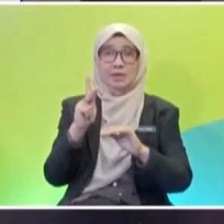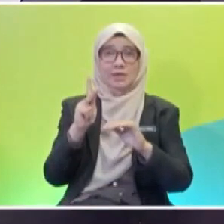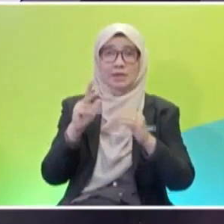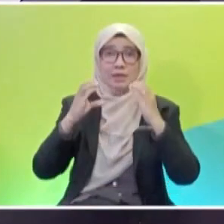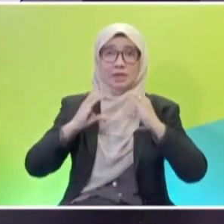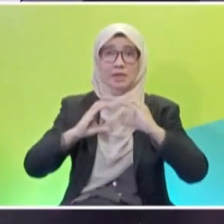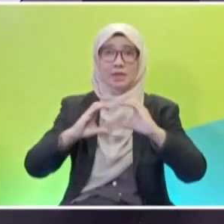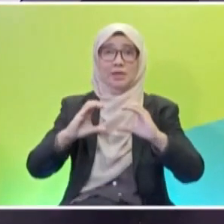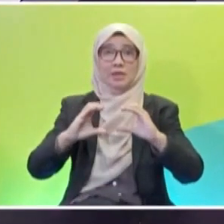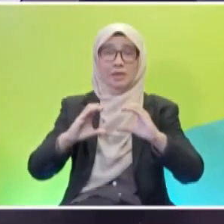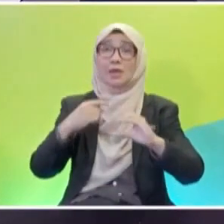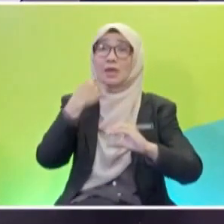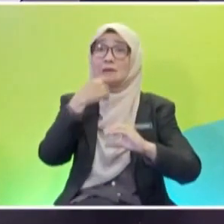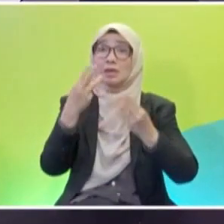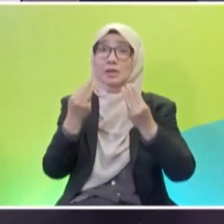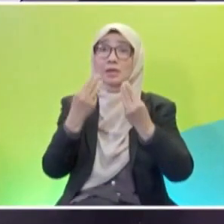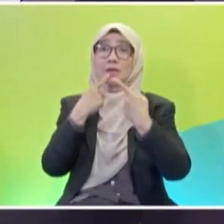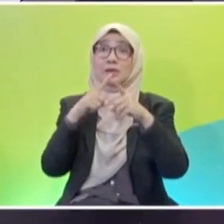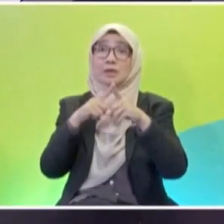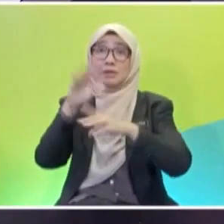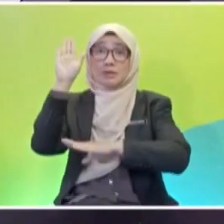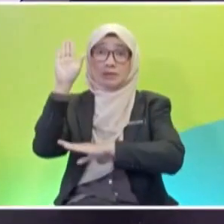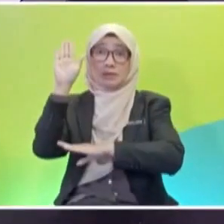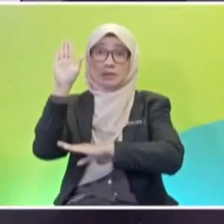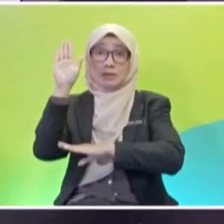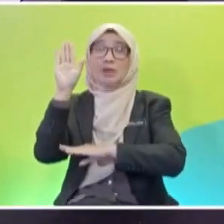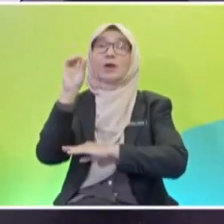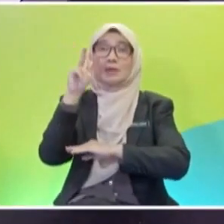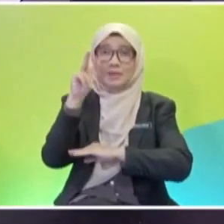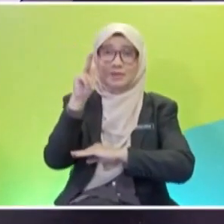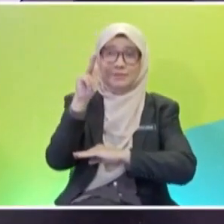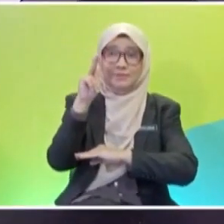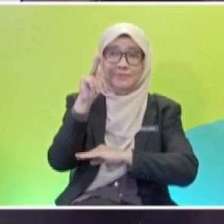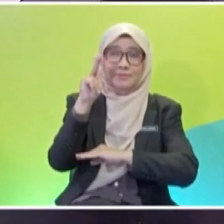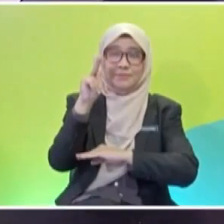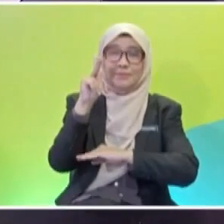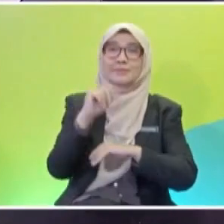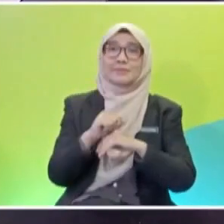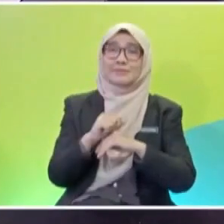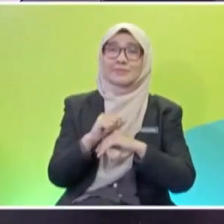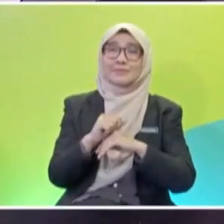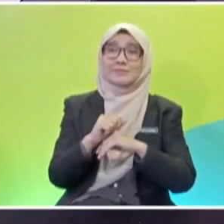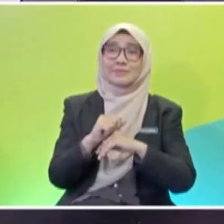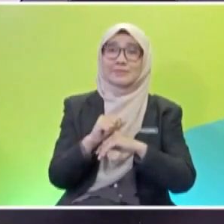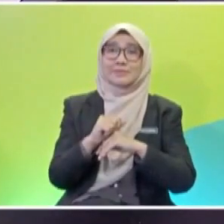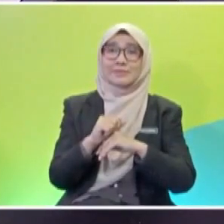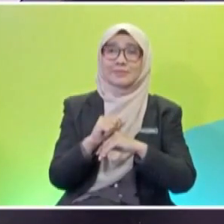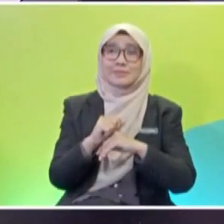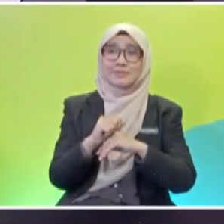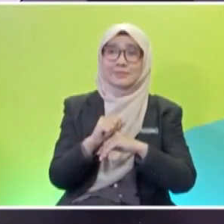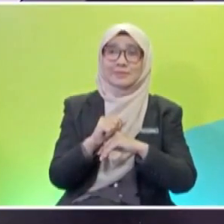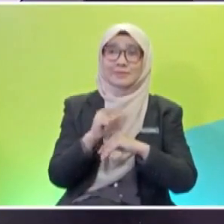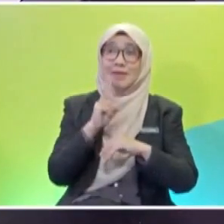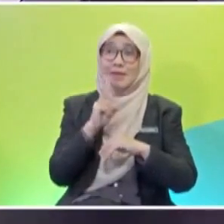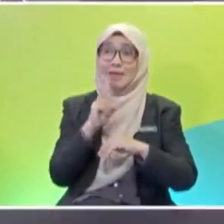and a see. volunteer again? Any volunteers? Only 5 words. Yes, only 5 words. Okay, we have Vinosha.